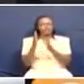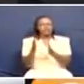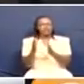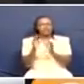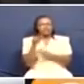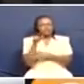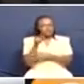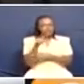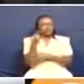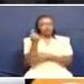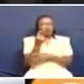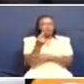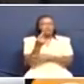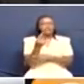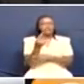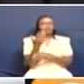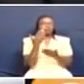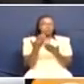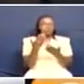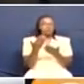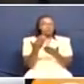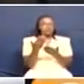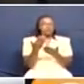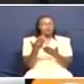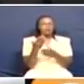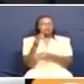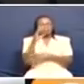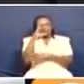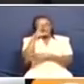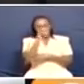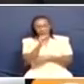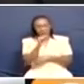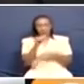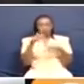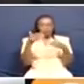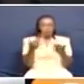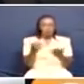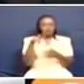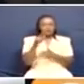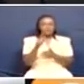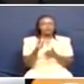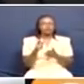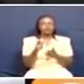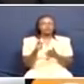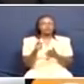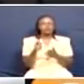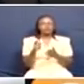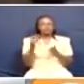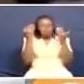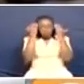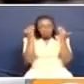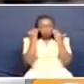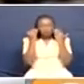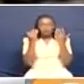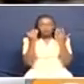know, a slip or a slight oversight, or whether it is a considered decision of the court that the third